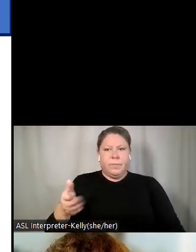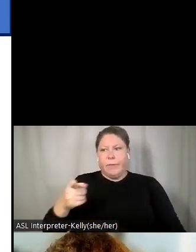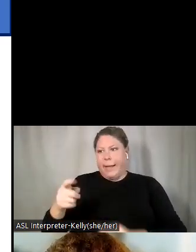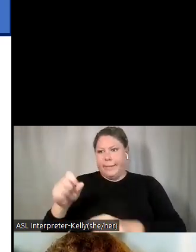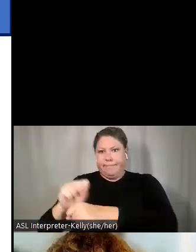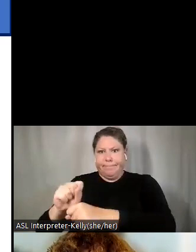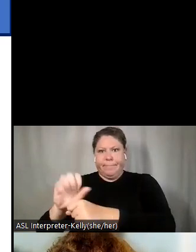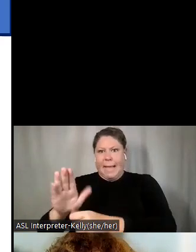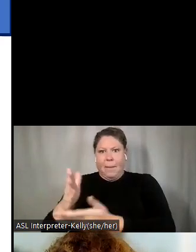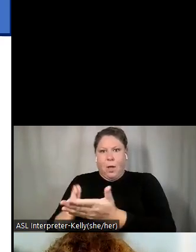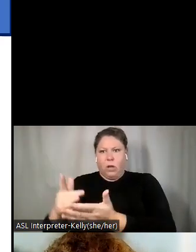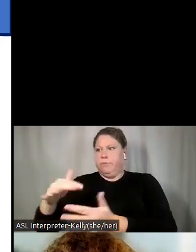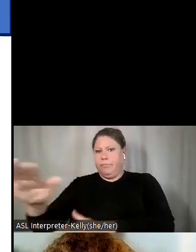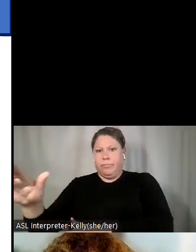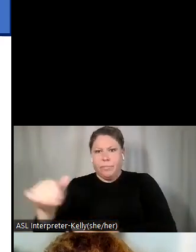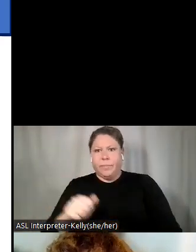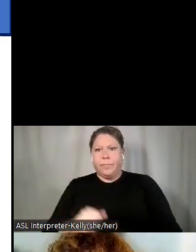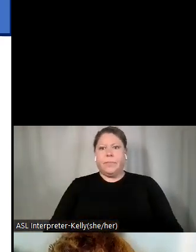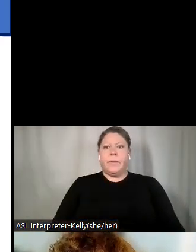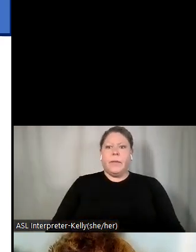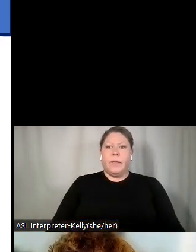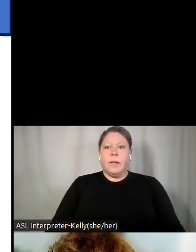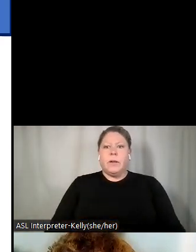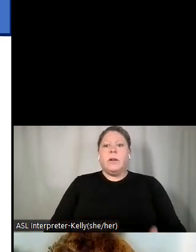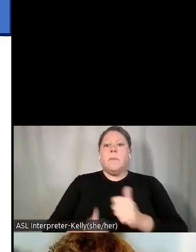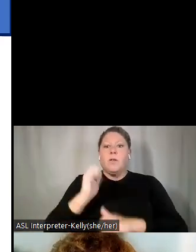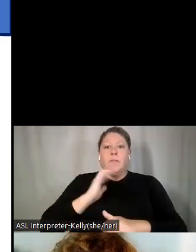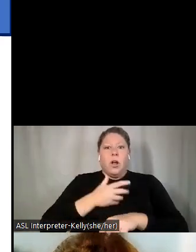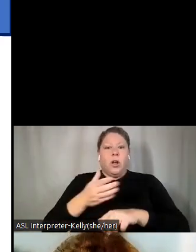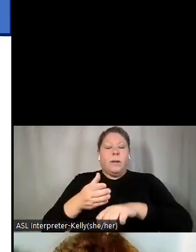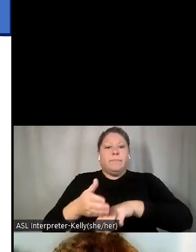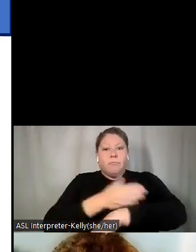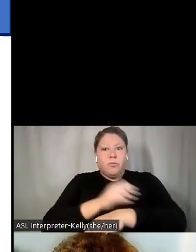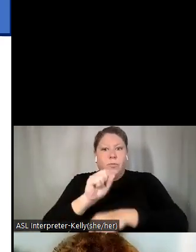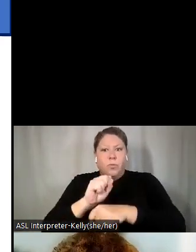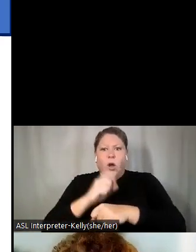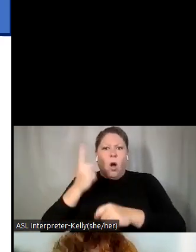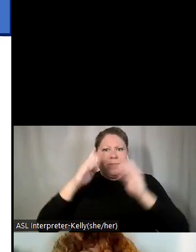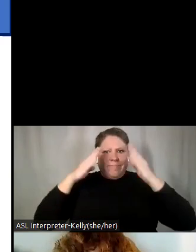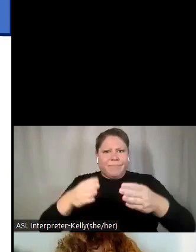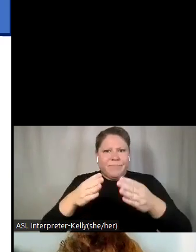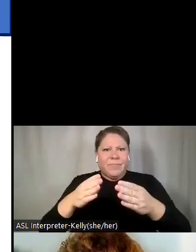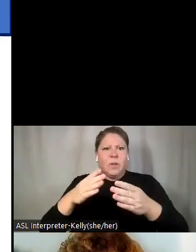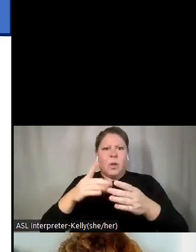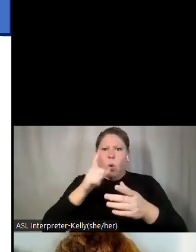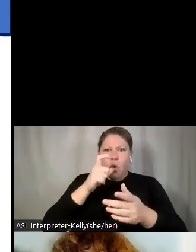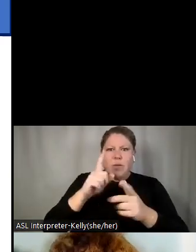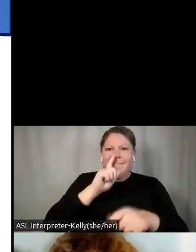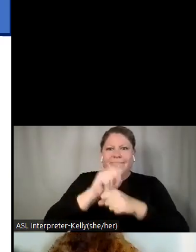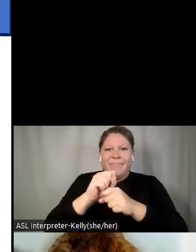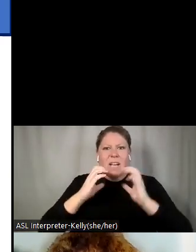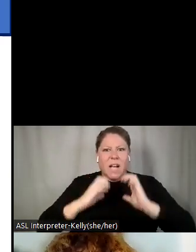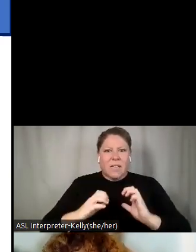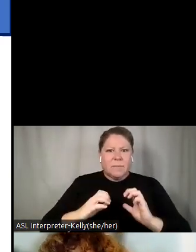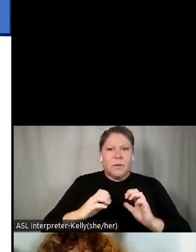to front load the improvement work we do with a really robust conversation about, well, who is the real customer, who's the end customer, who's the